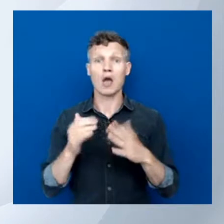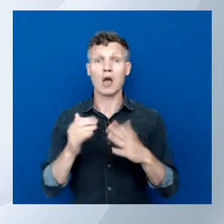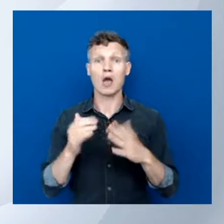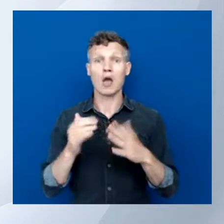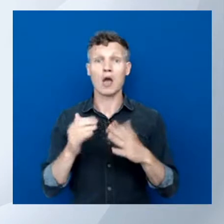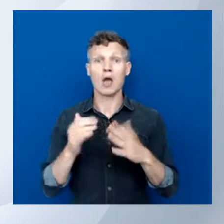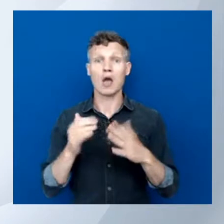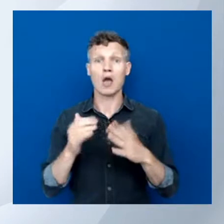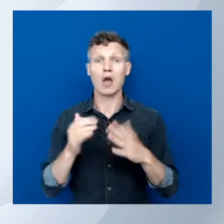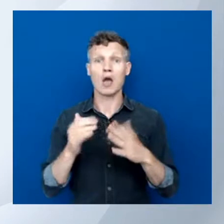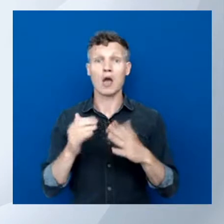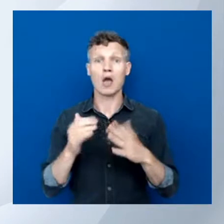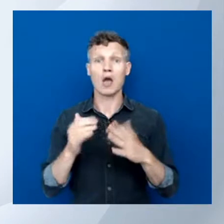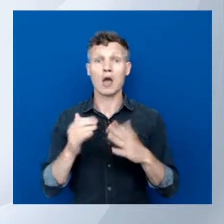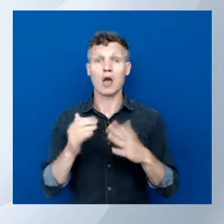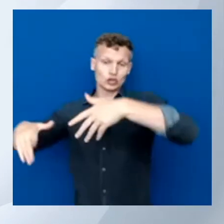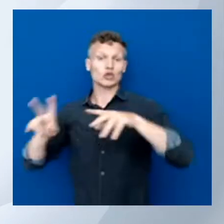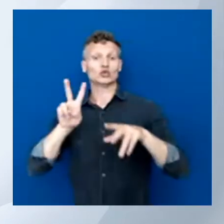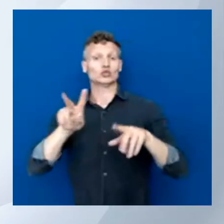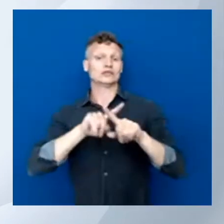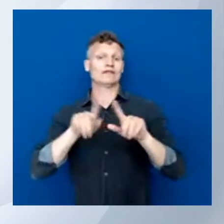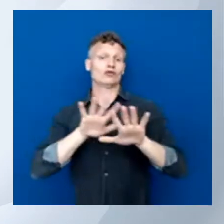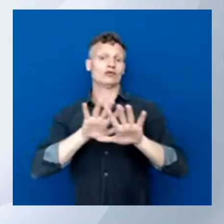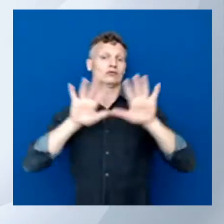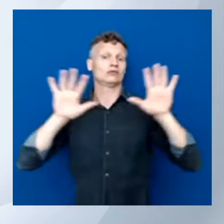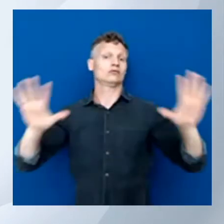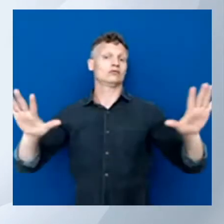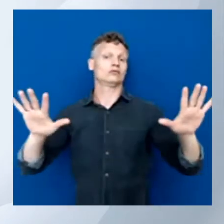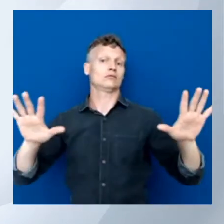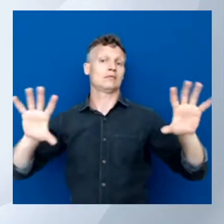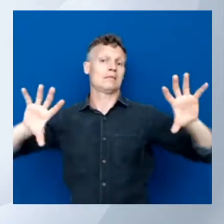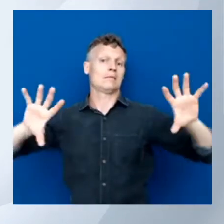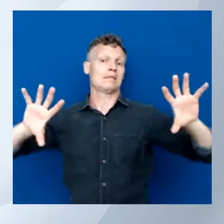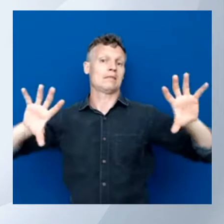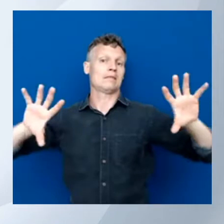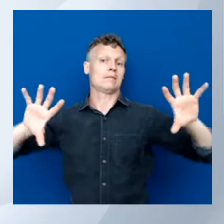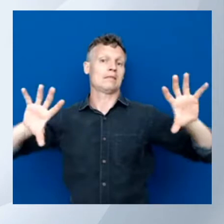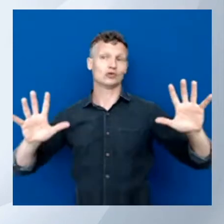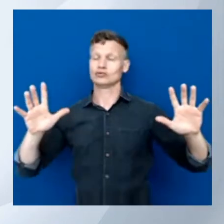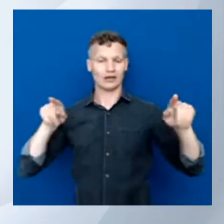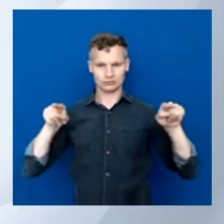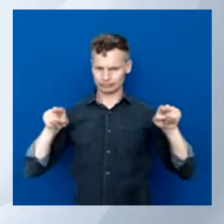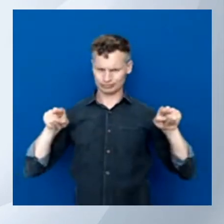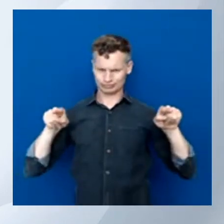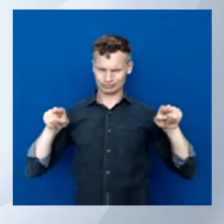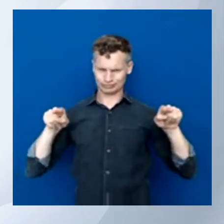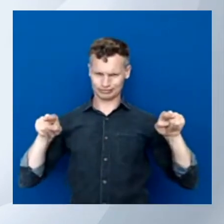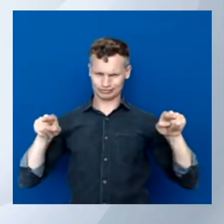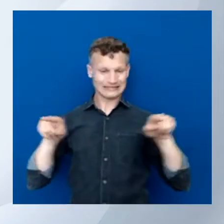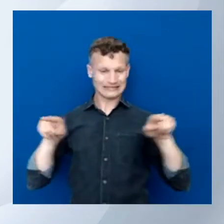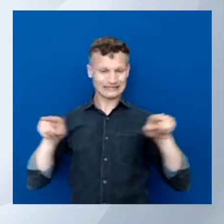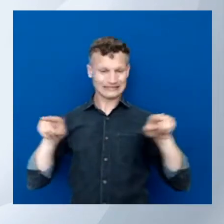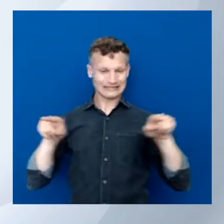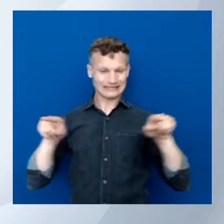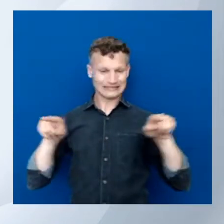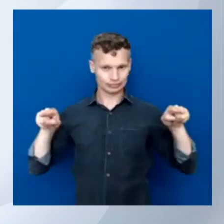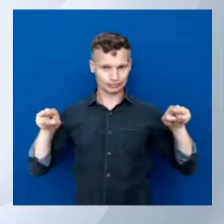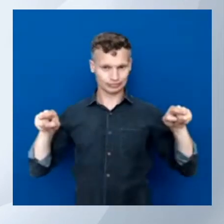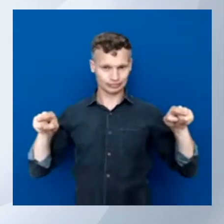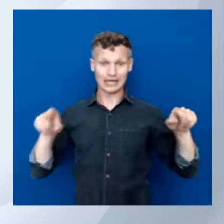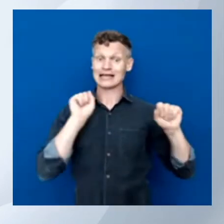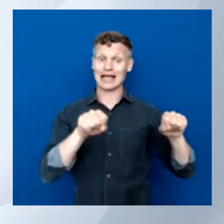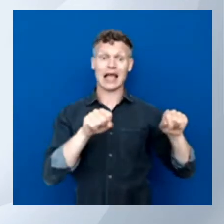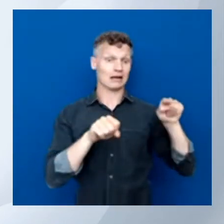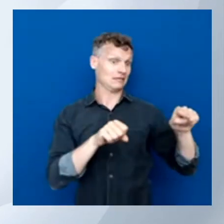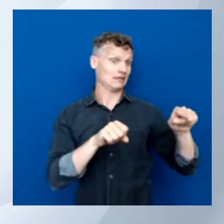in sync. So you may do a deployment to region 1, whilst region 2 is currently serving the traffic.